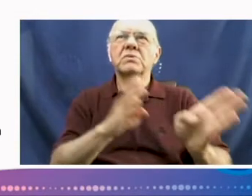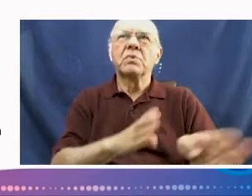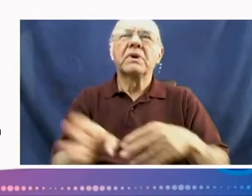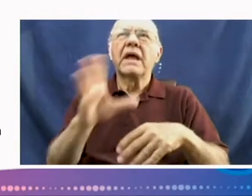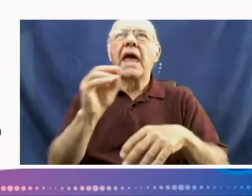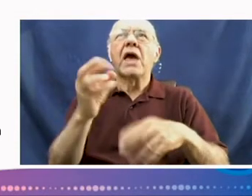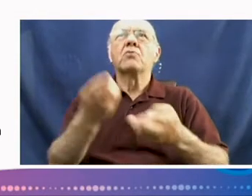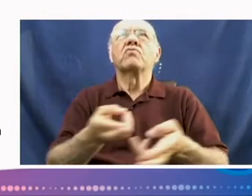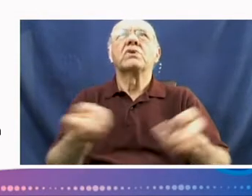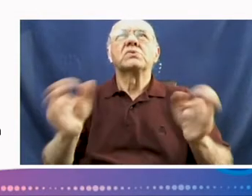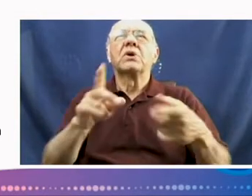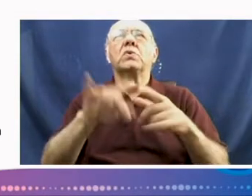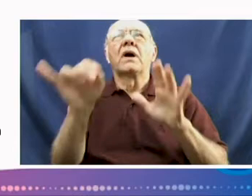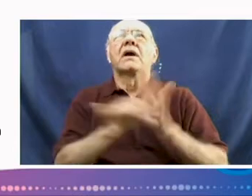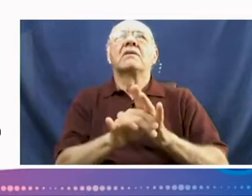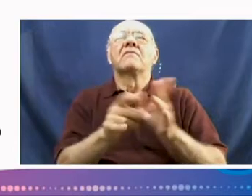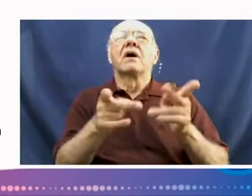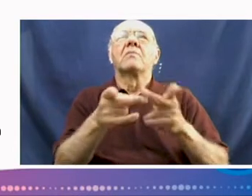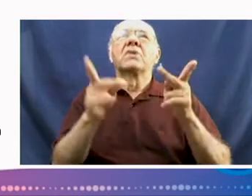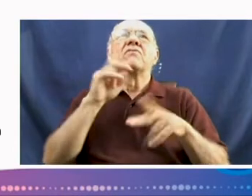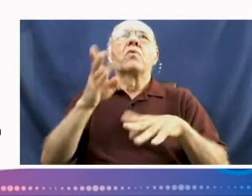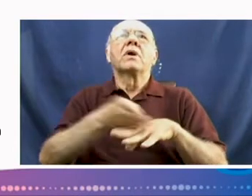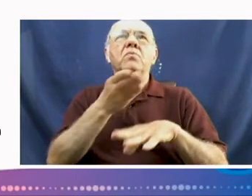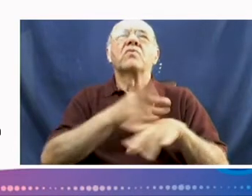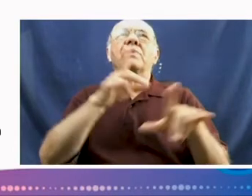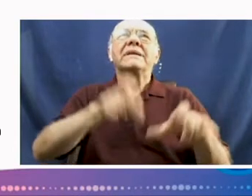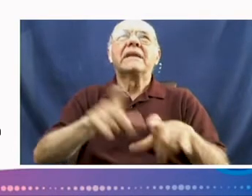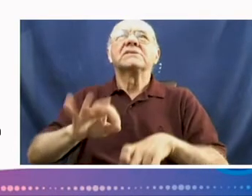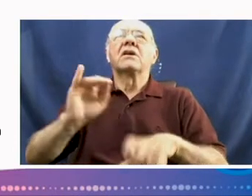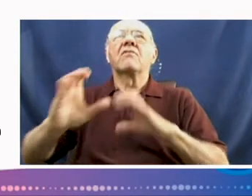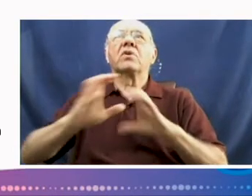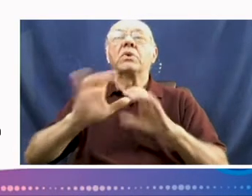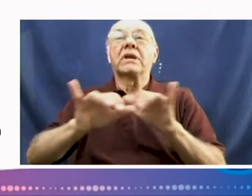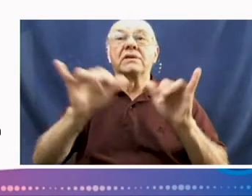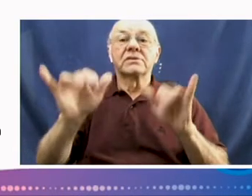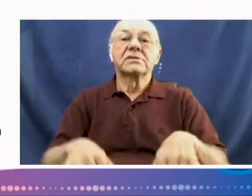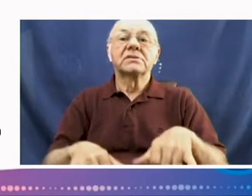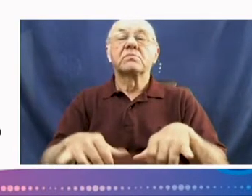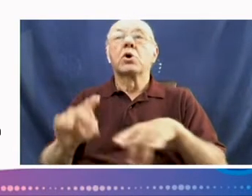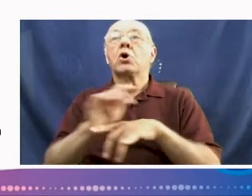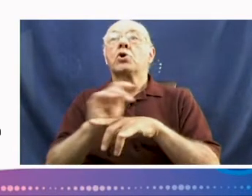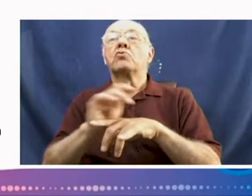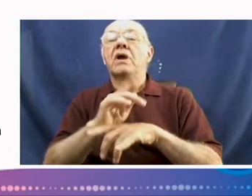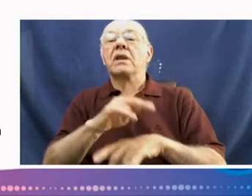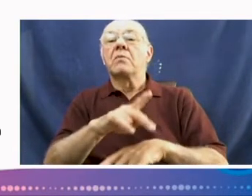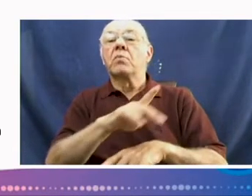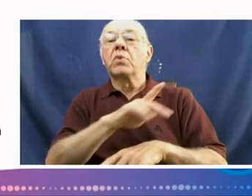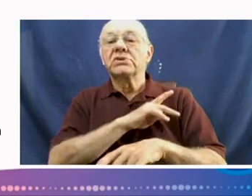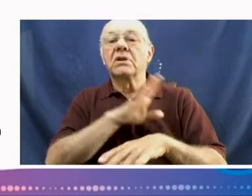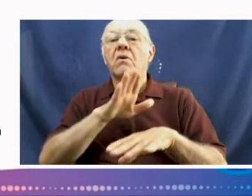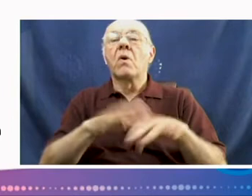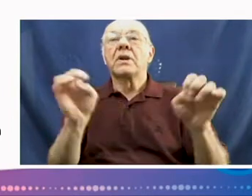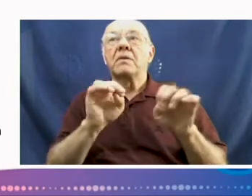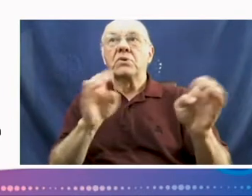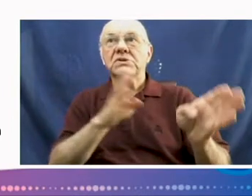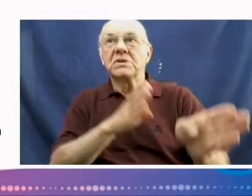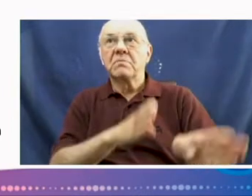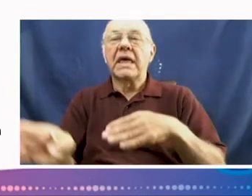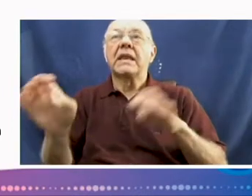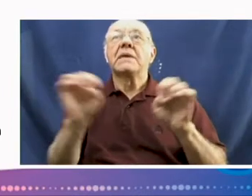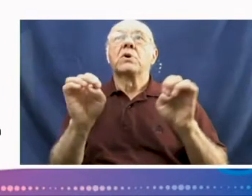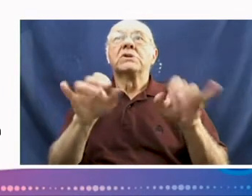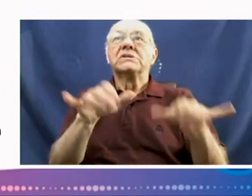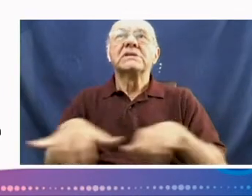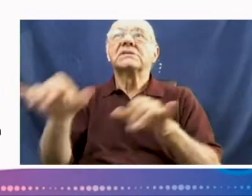identify areas for improvement, testing of communication system, training personnel on emergency plans, emergency standard operation